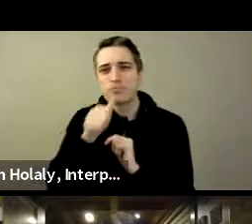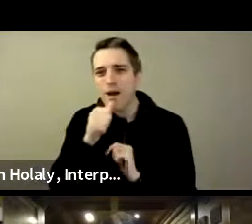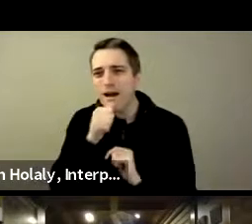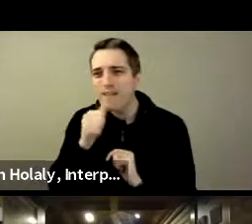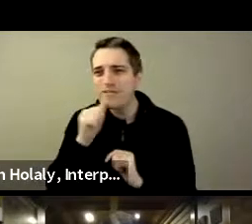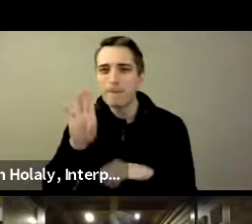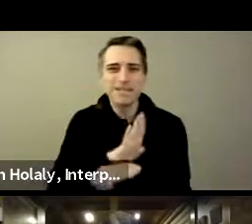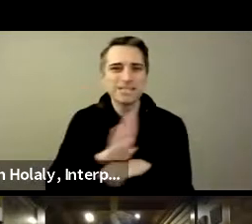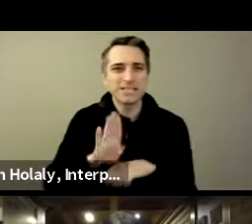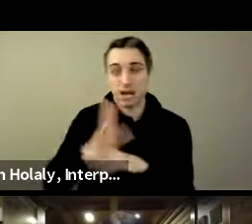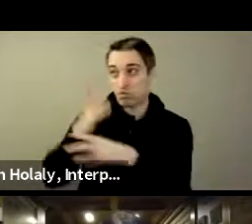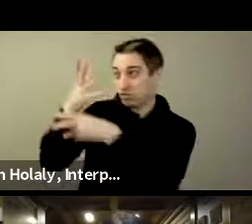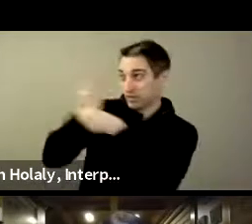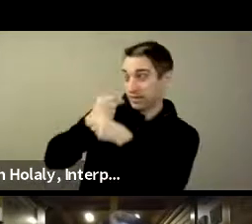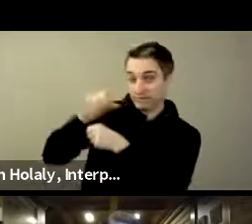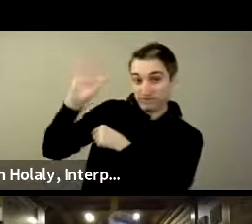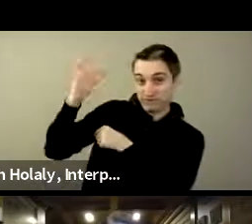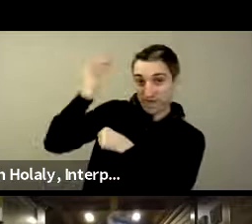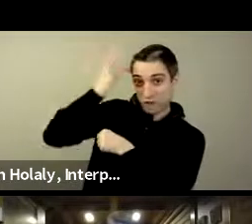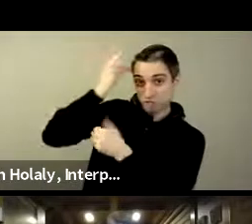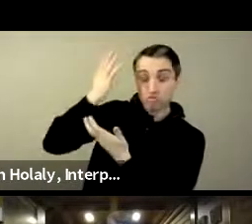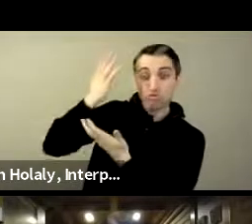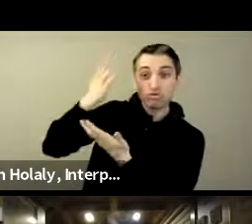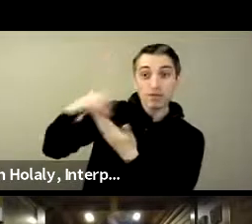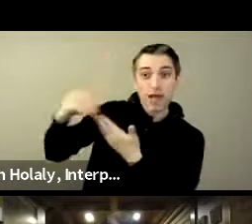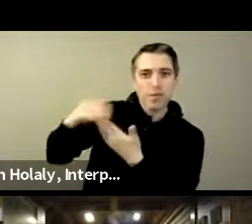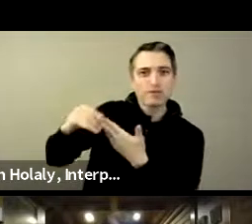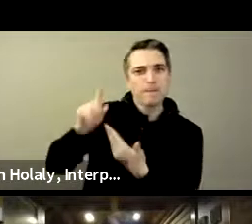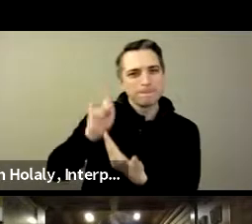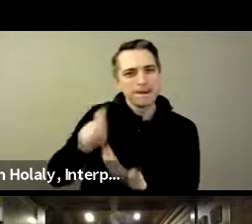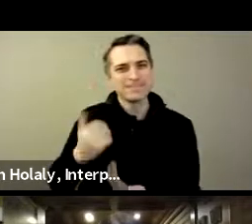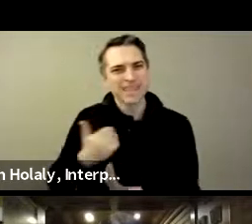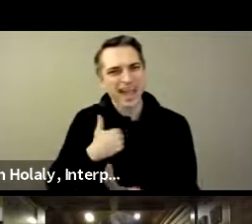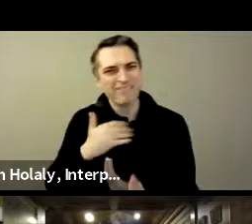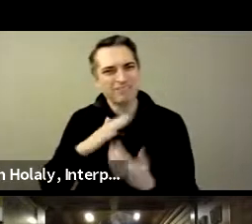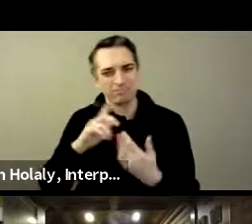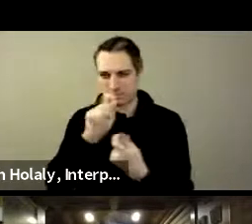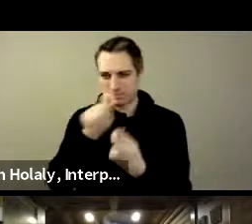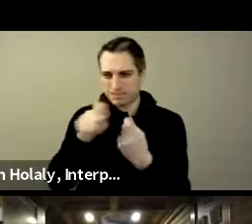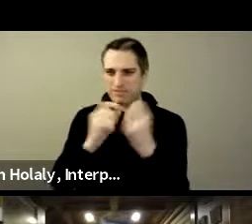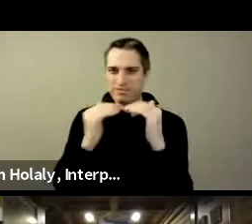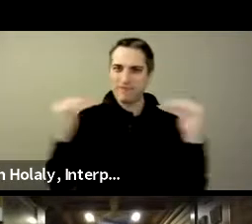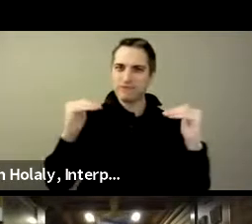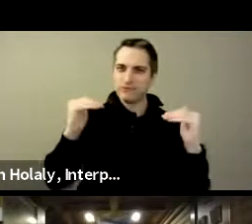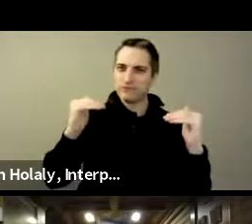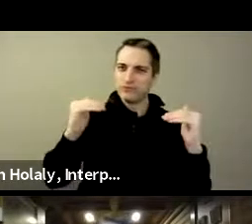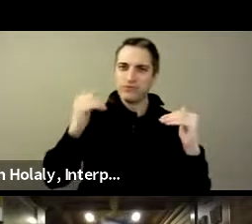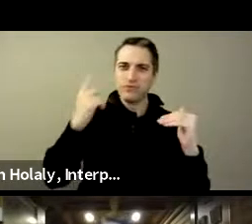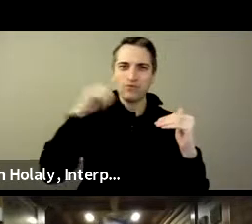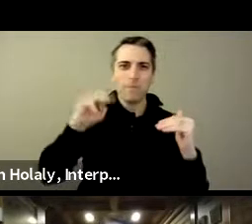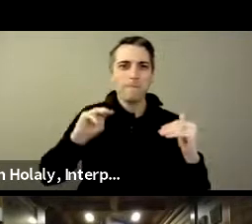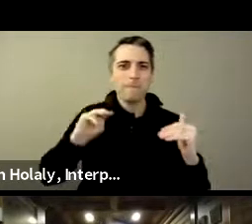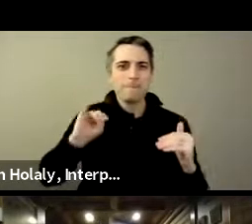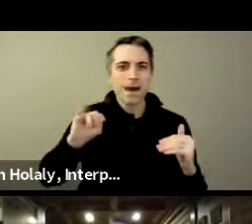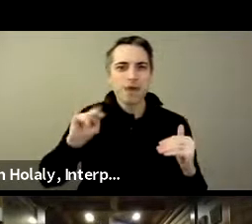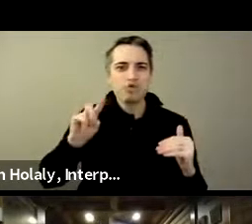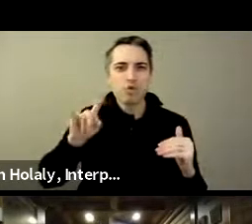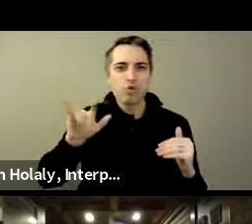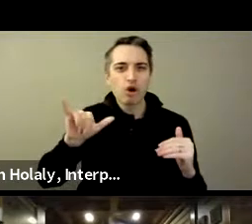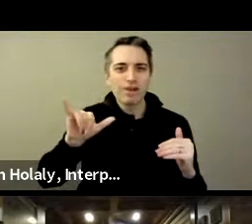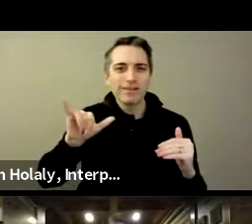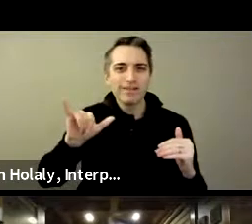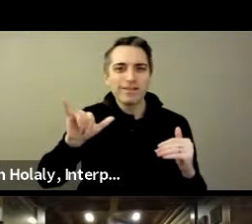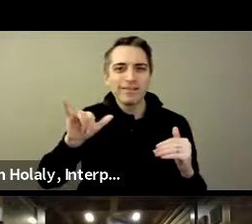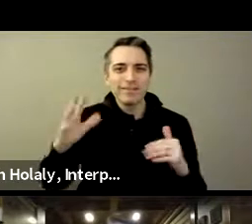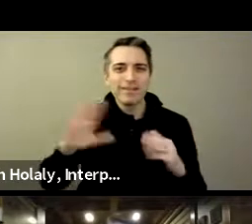federal dollars and are required to have a level of participation from the minority community. that is reflective of that community.